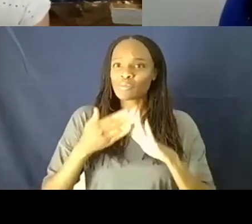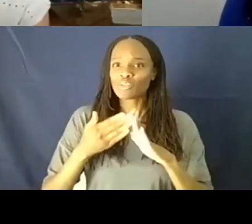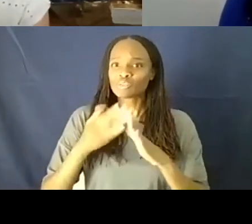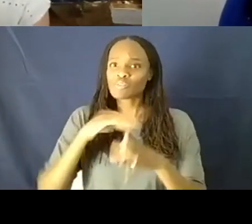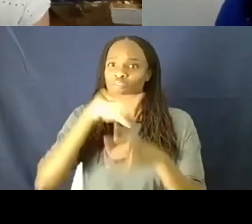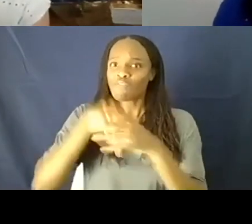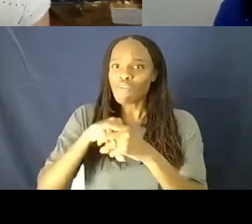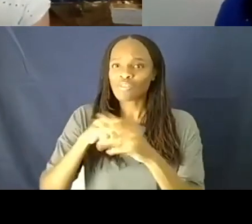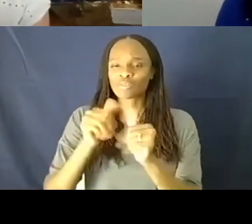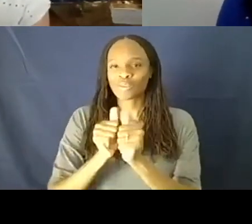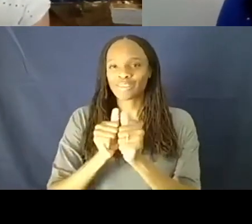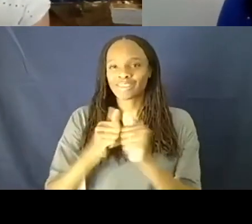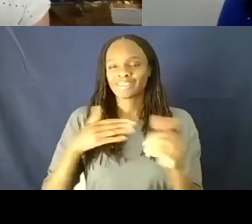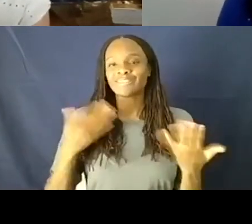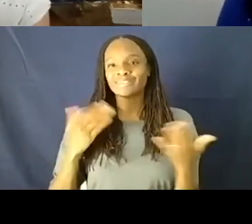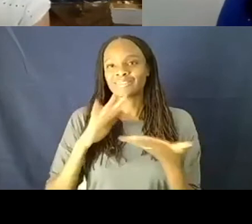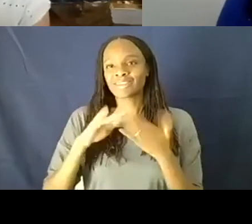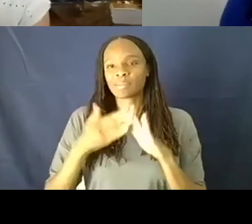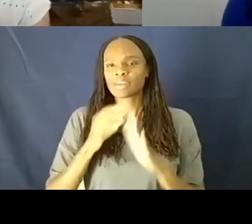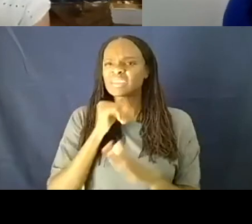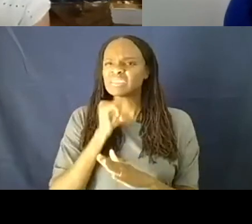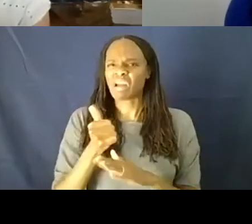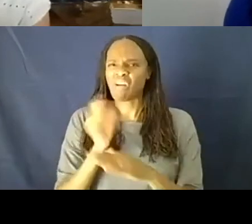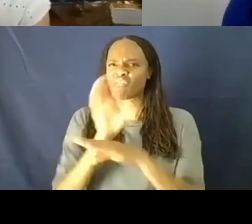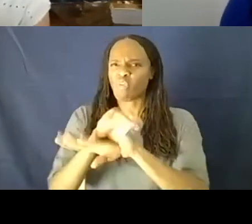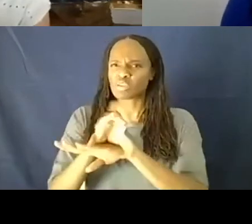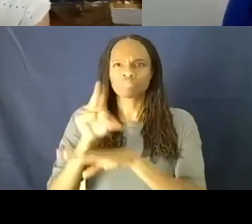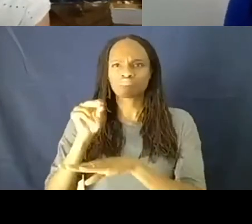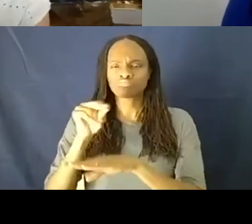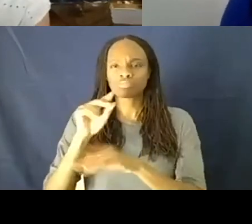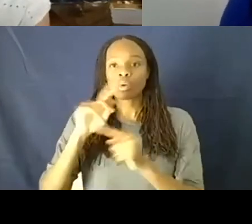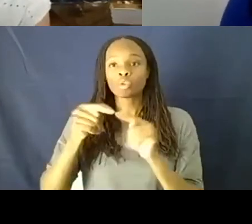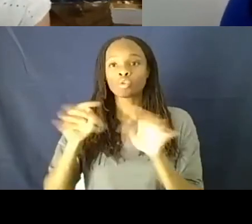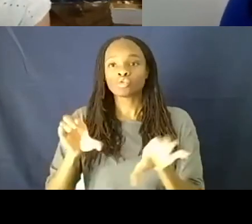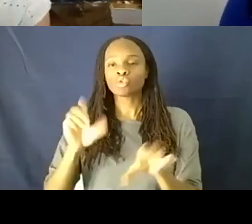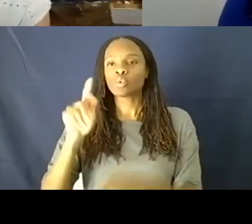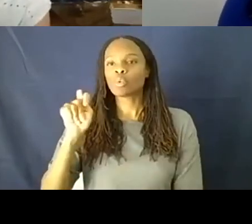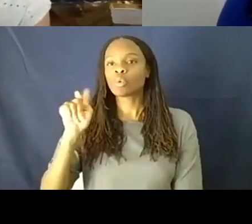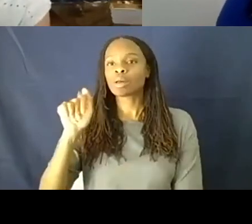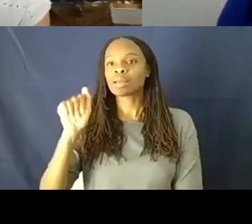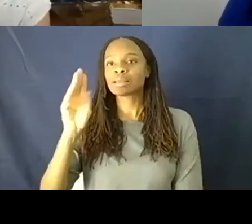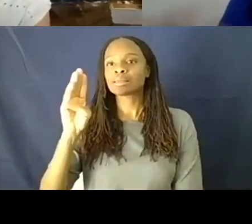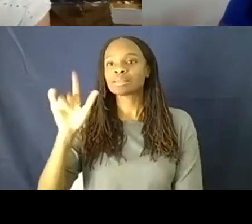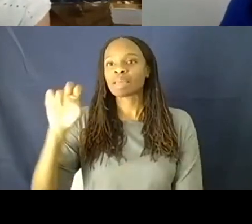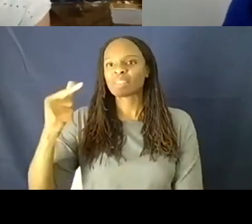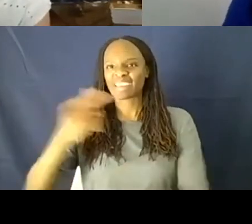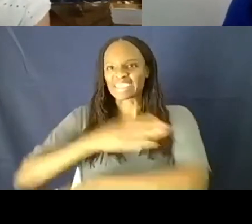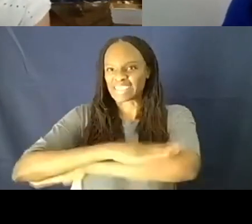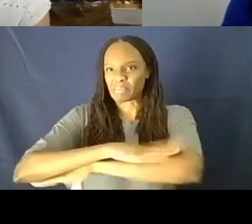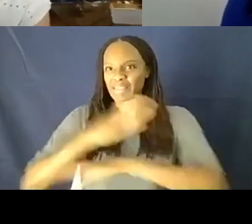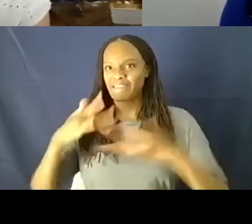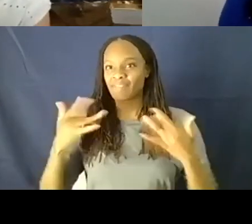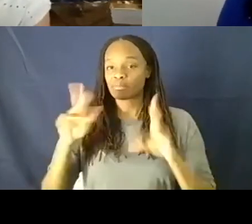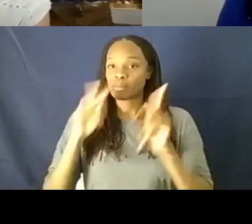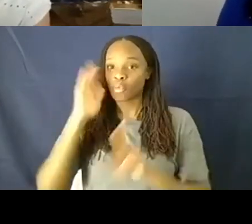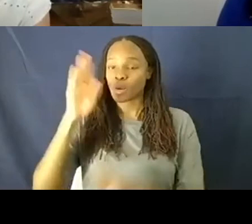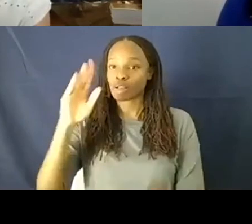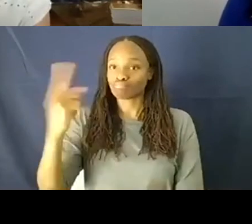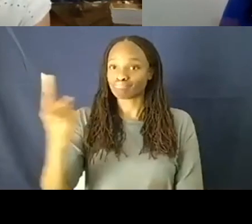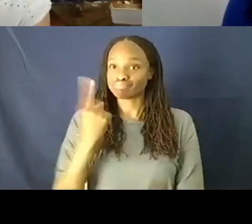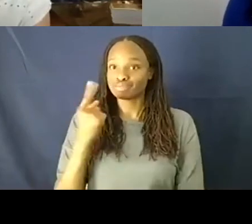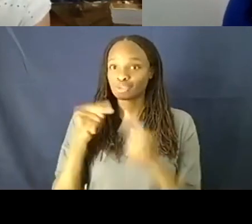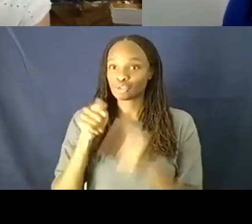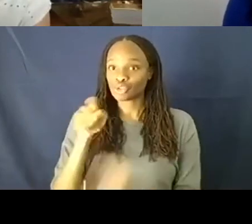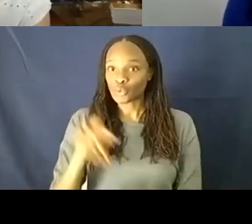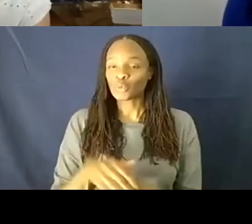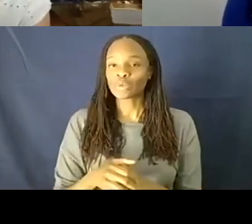it wasn't in an intrusive way. When you do tabling events, people come to you. But we have the signage, and it's really big